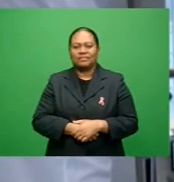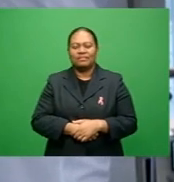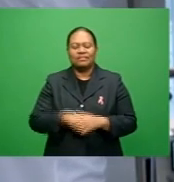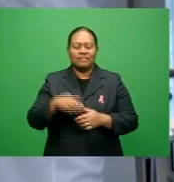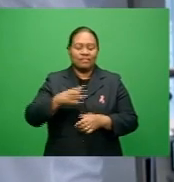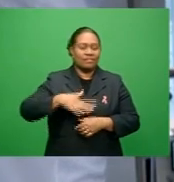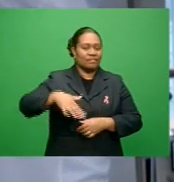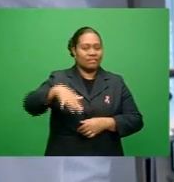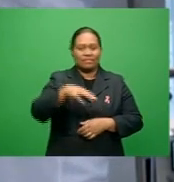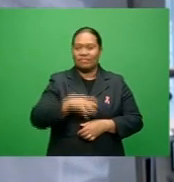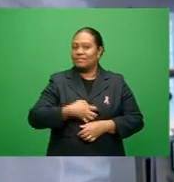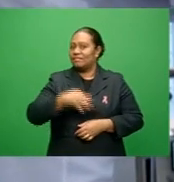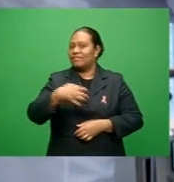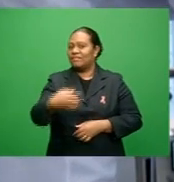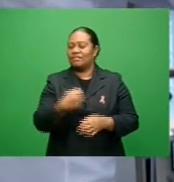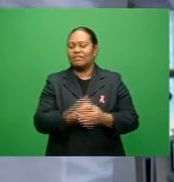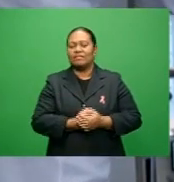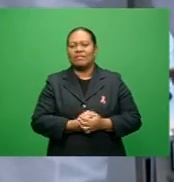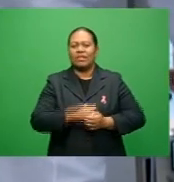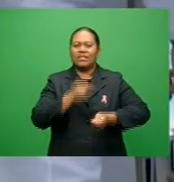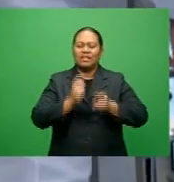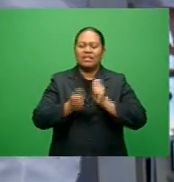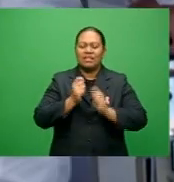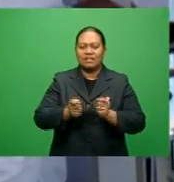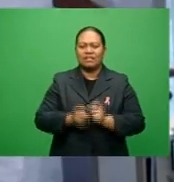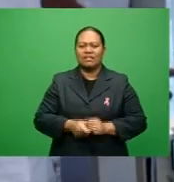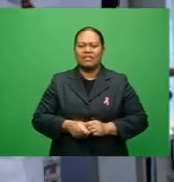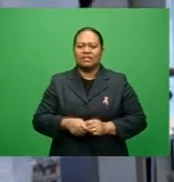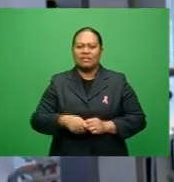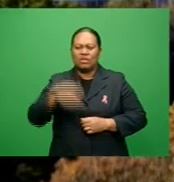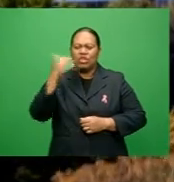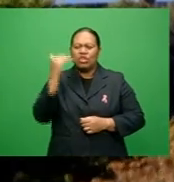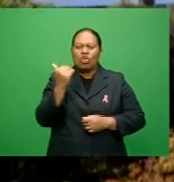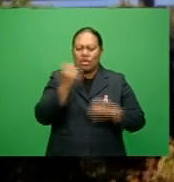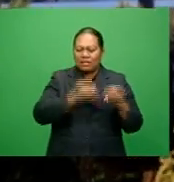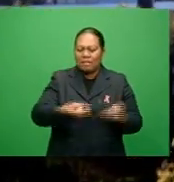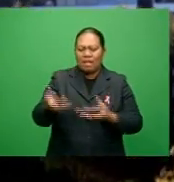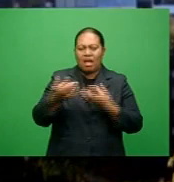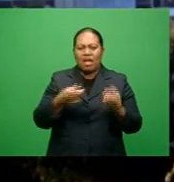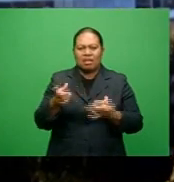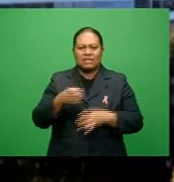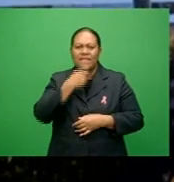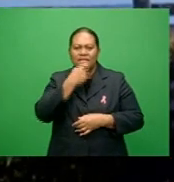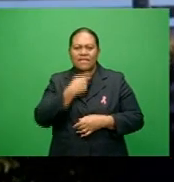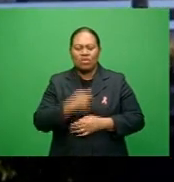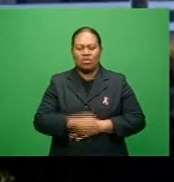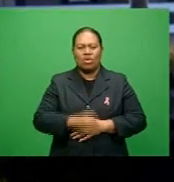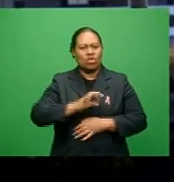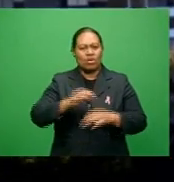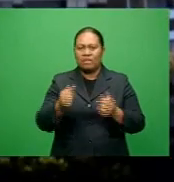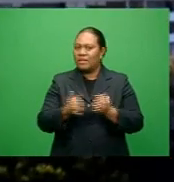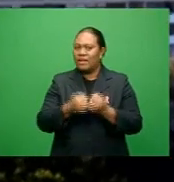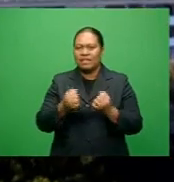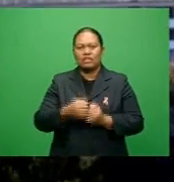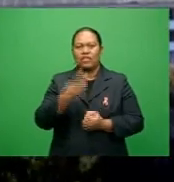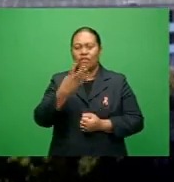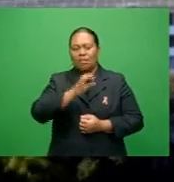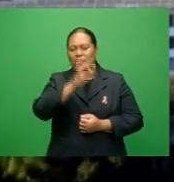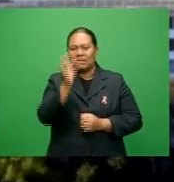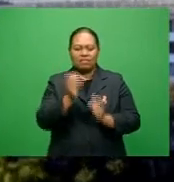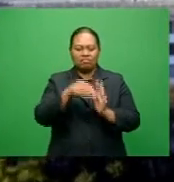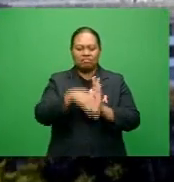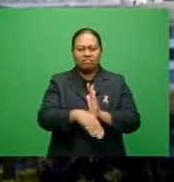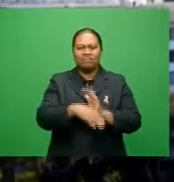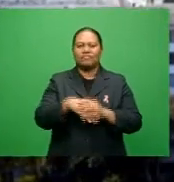That as the more accurate PCR tests remain in short supply. The gain from tests helped offset a 4% slide in sales